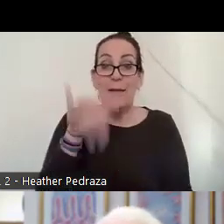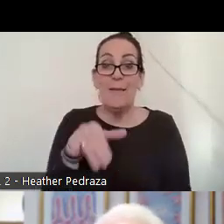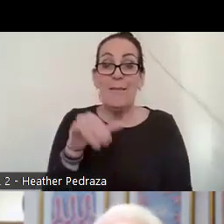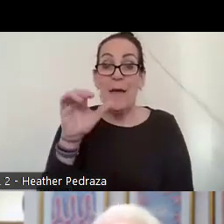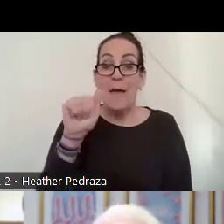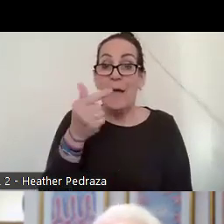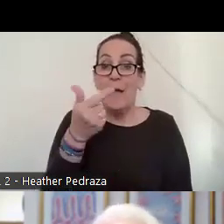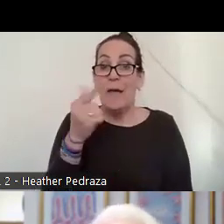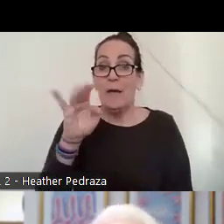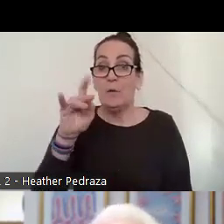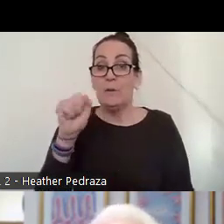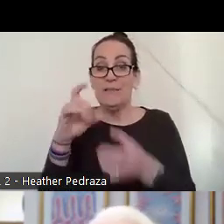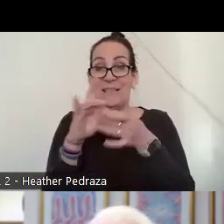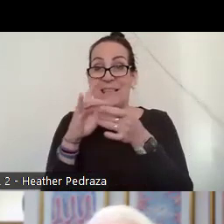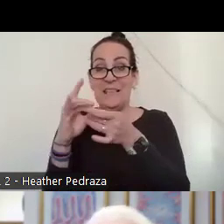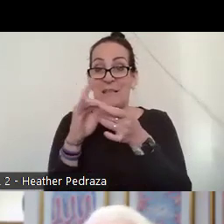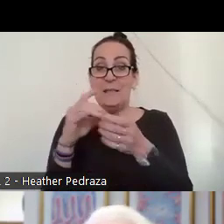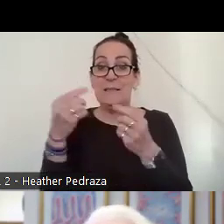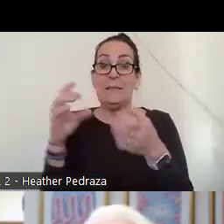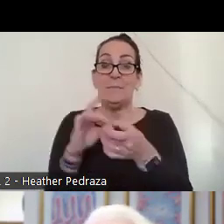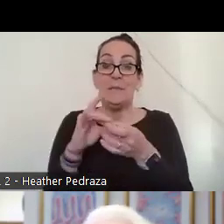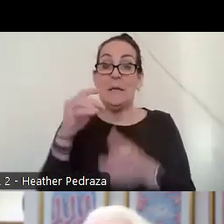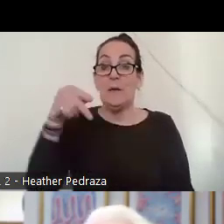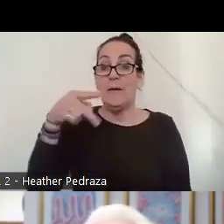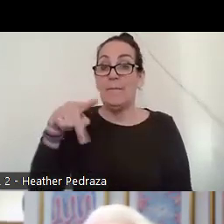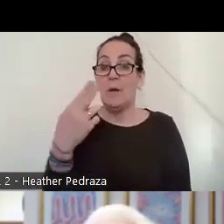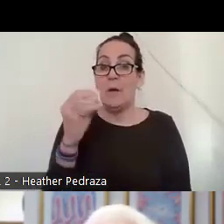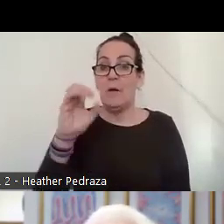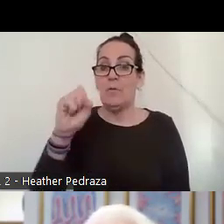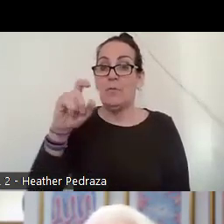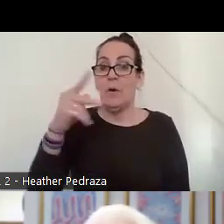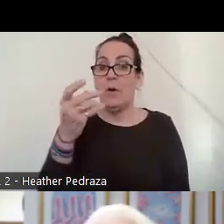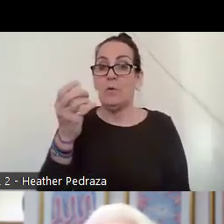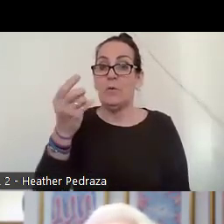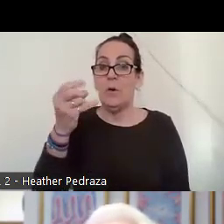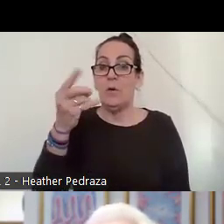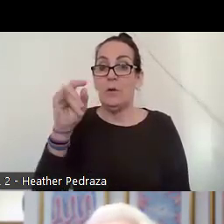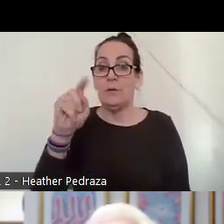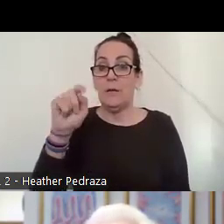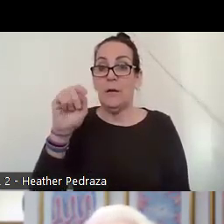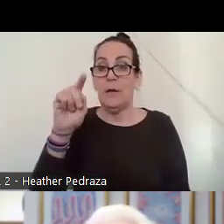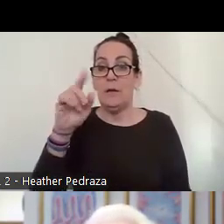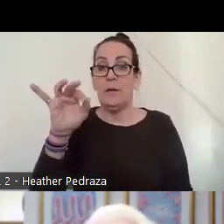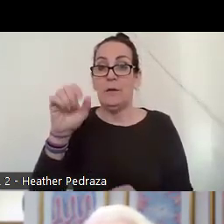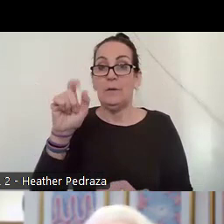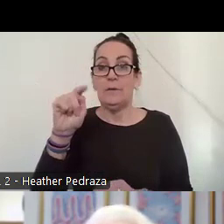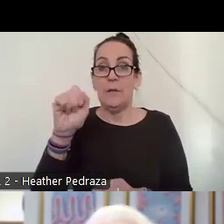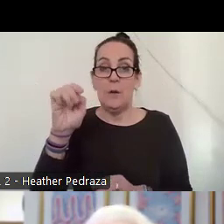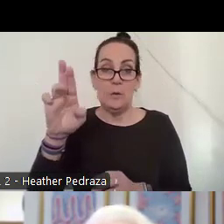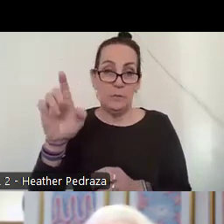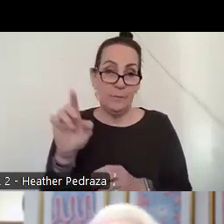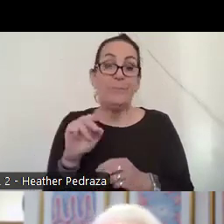think the overview here is that the research that's going on now is incredibly encouraging. And I think the fact that the